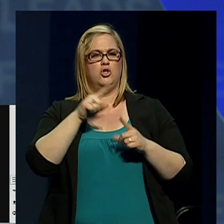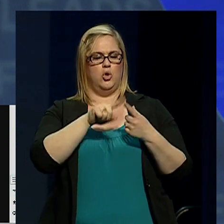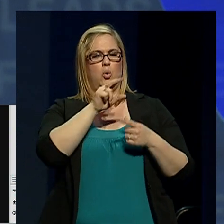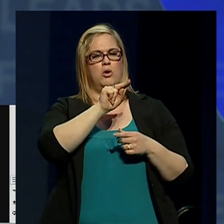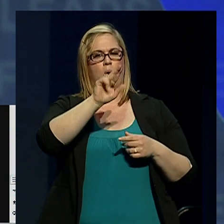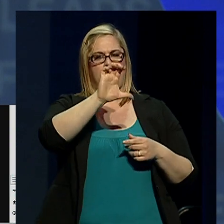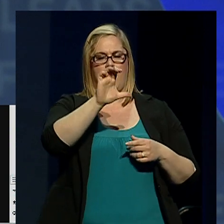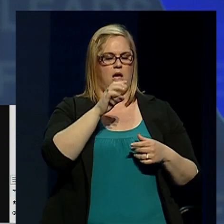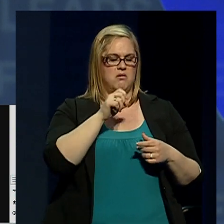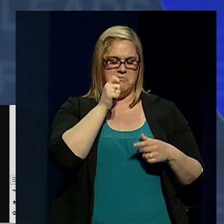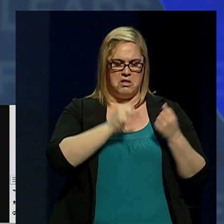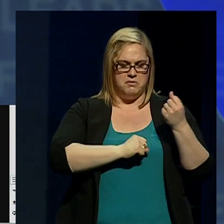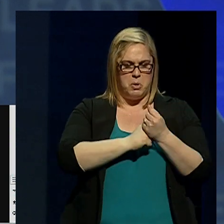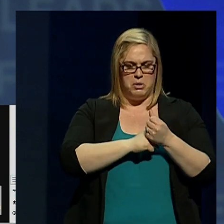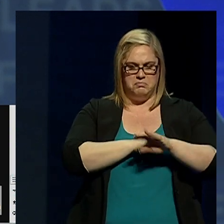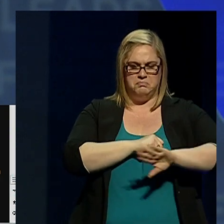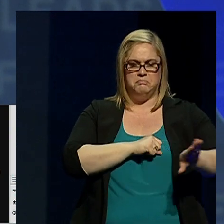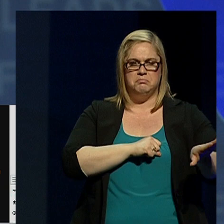Carolina.